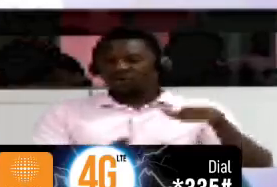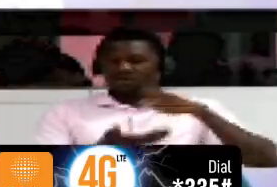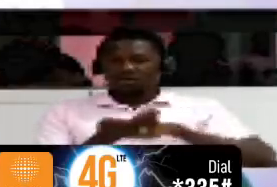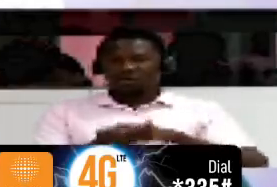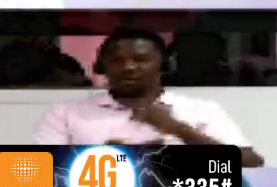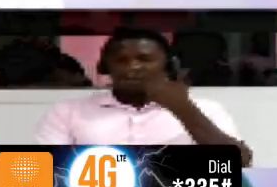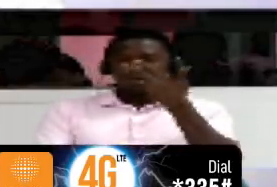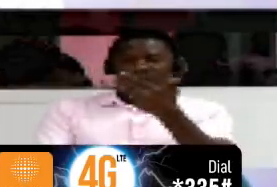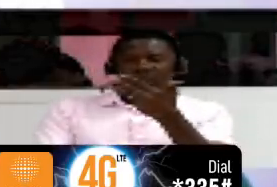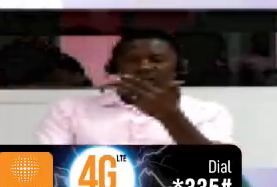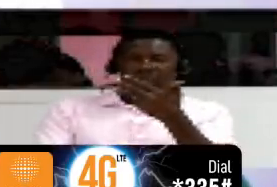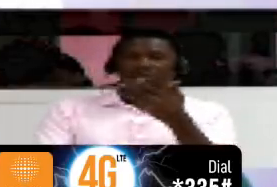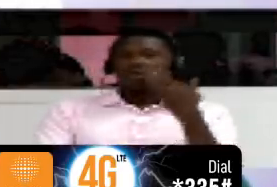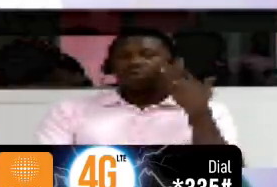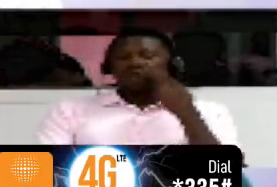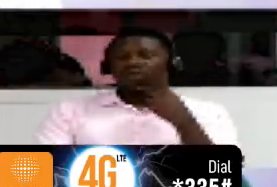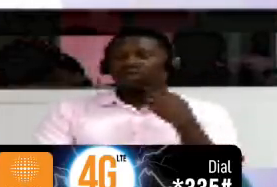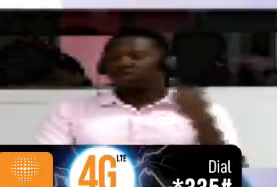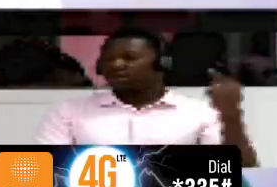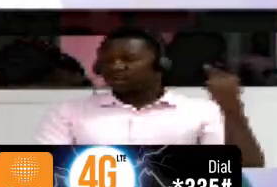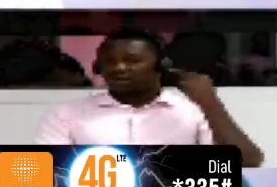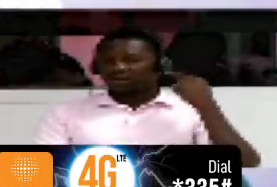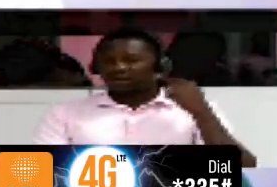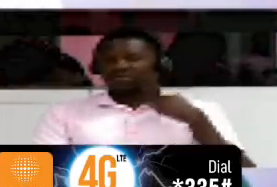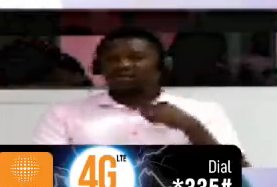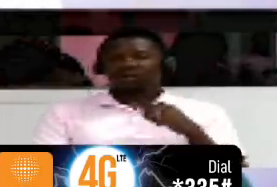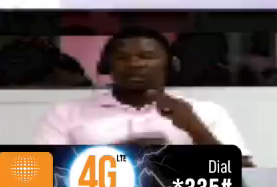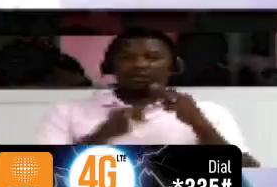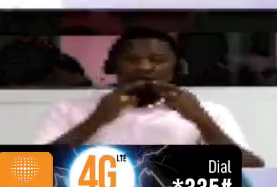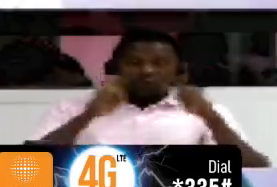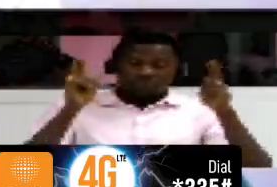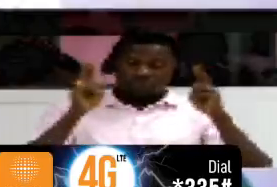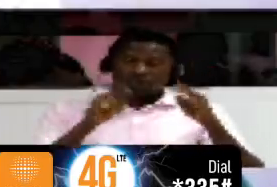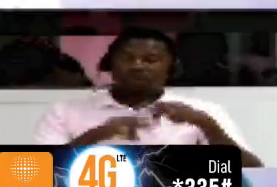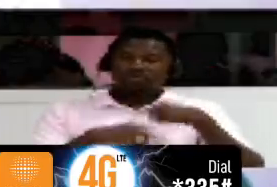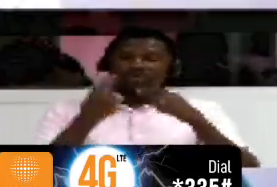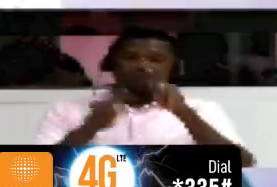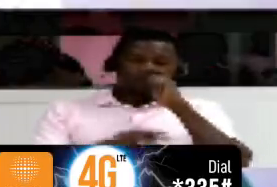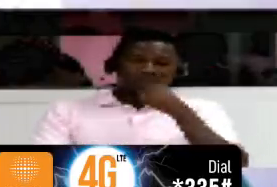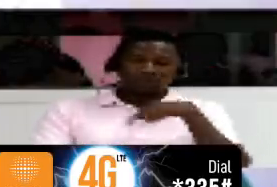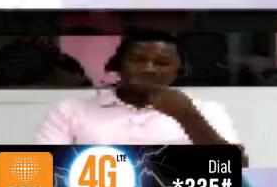when they had the news of the death of Ibrahima.